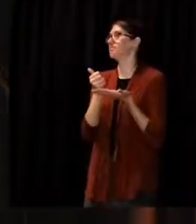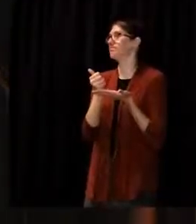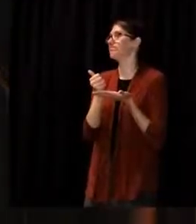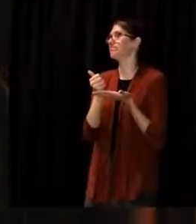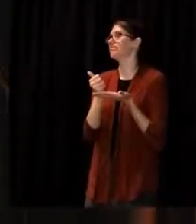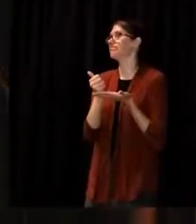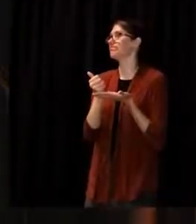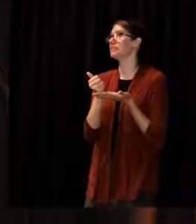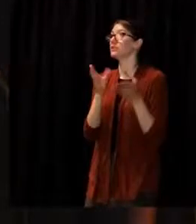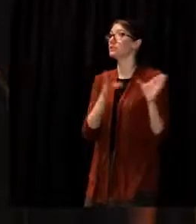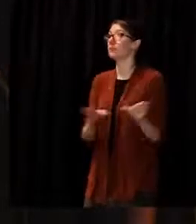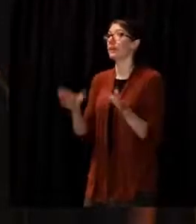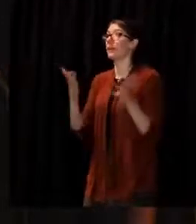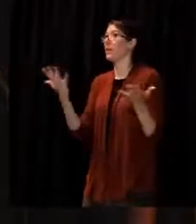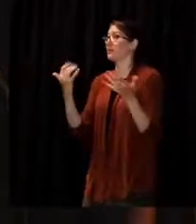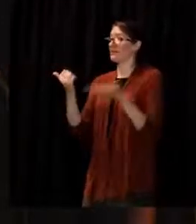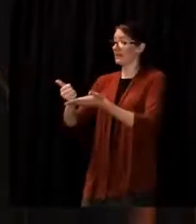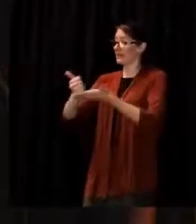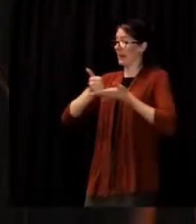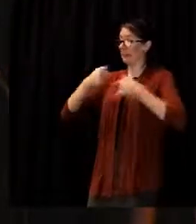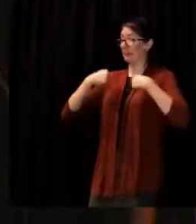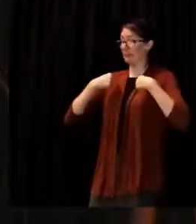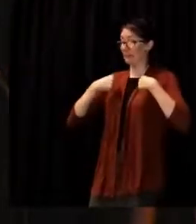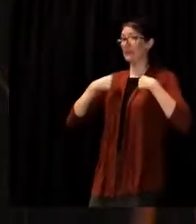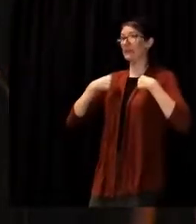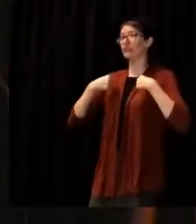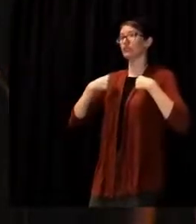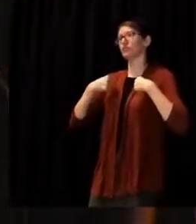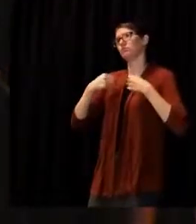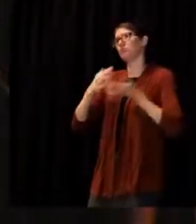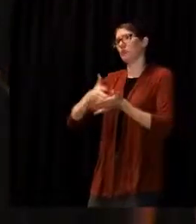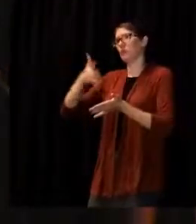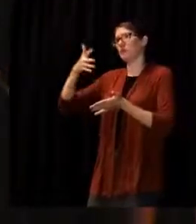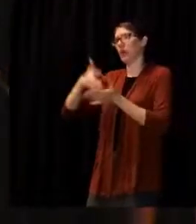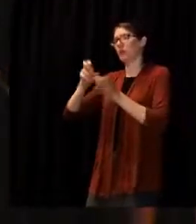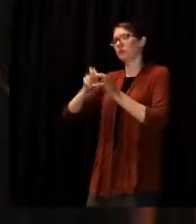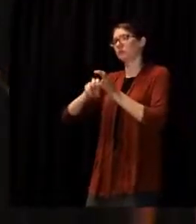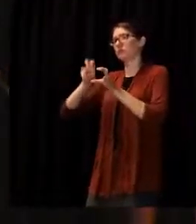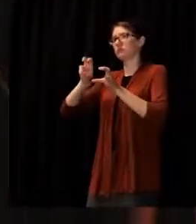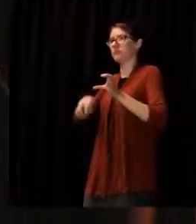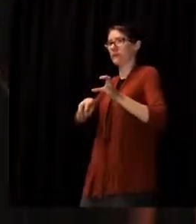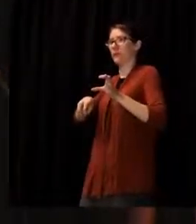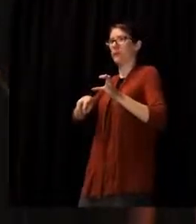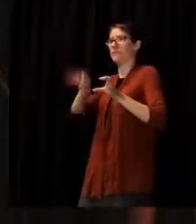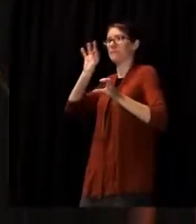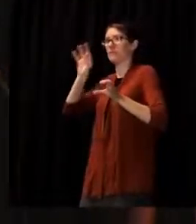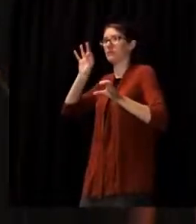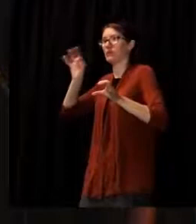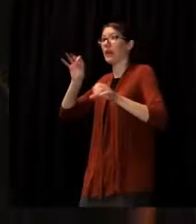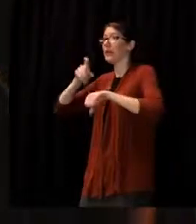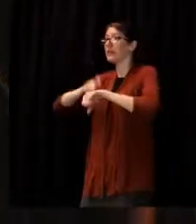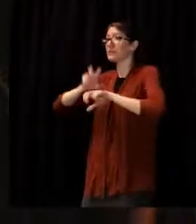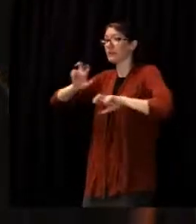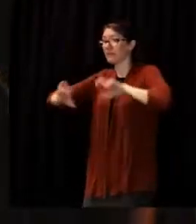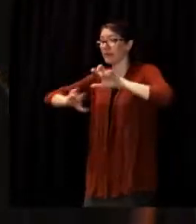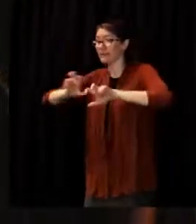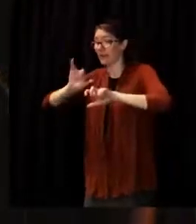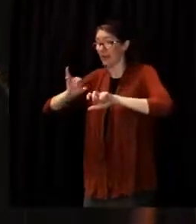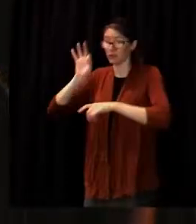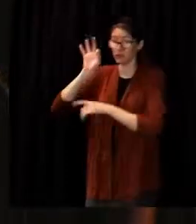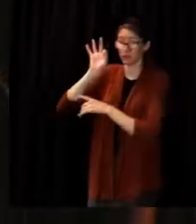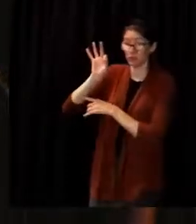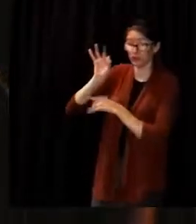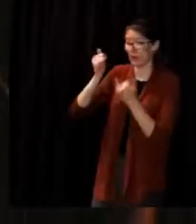plan is going to be to aid me in being able to occasionally step away from the pulpit. And the time that would be invested in those sermons can now